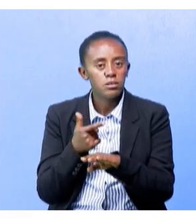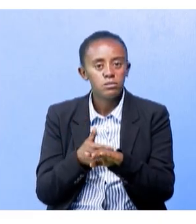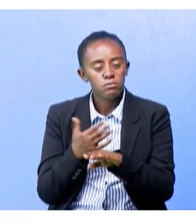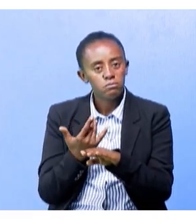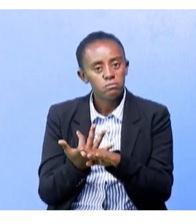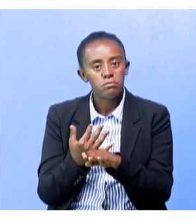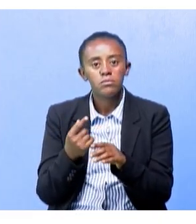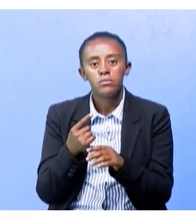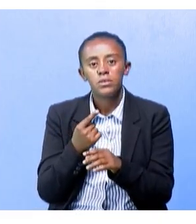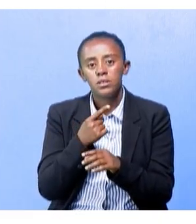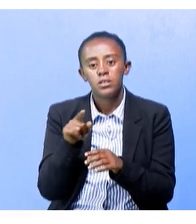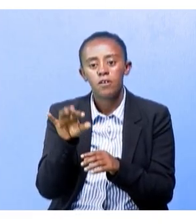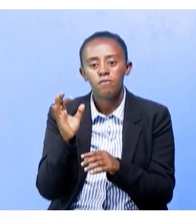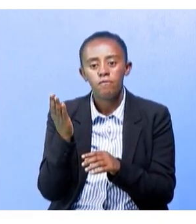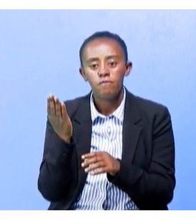They found